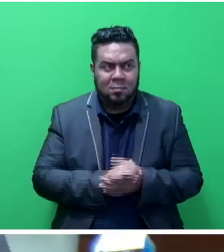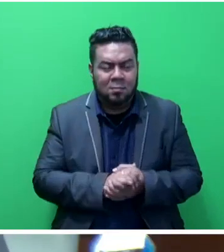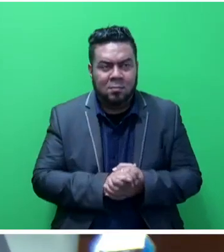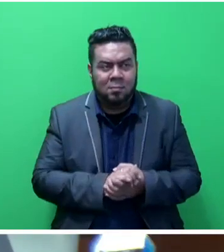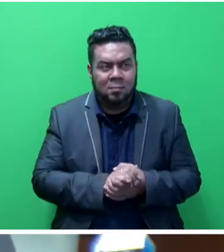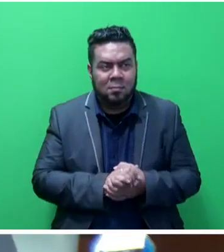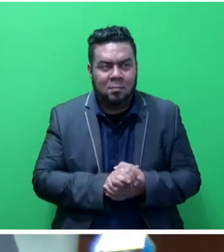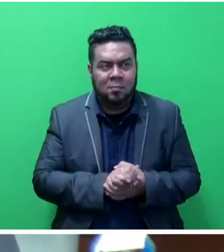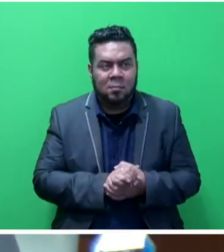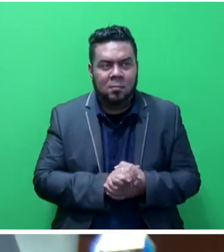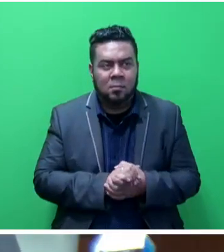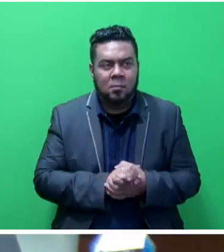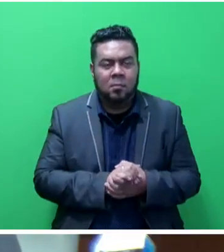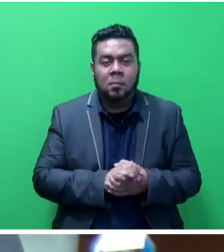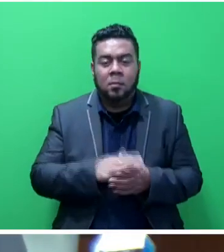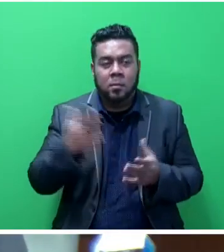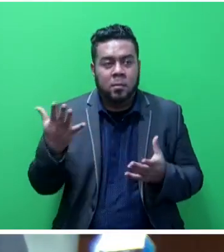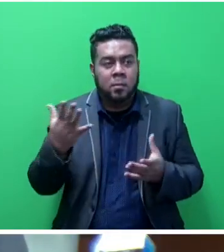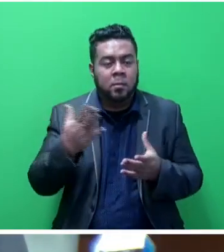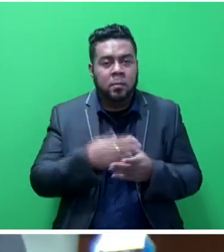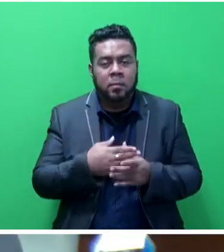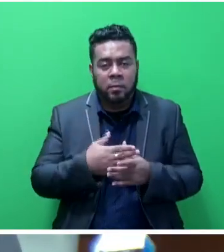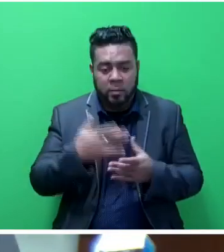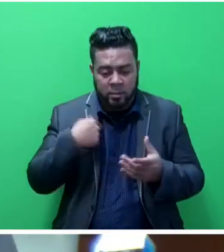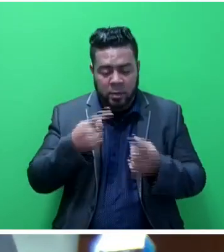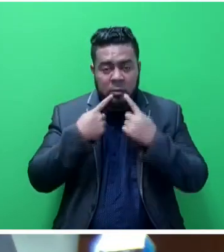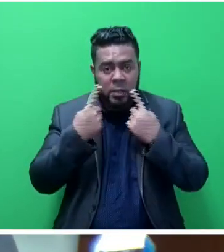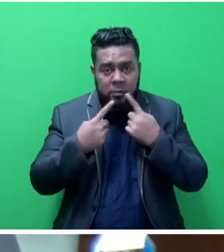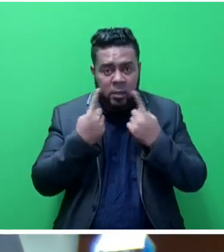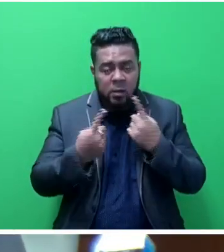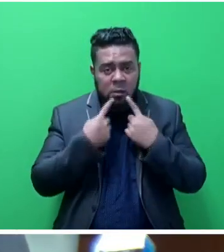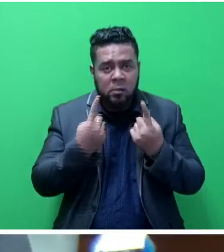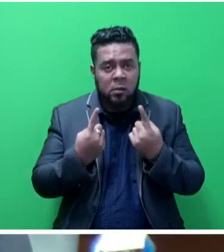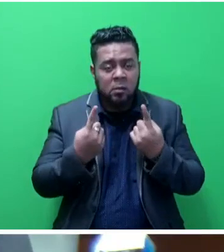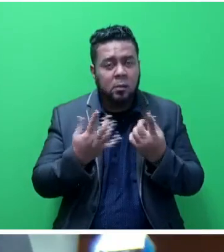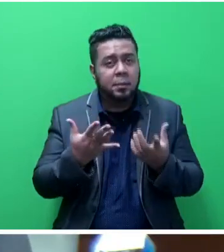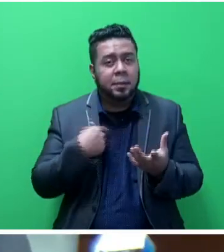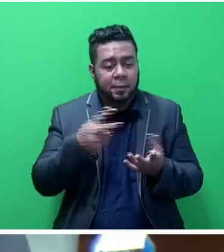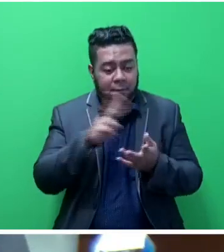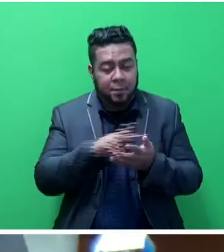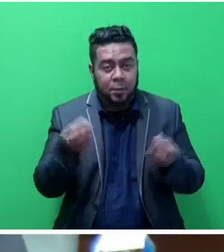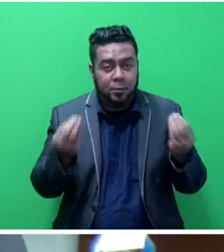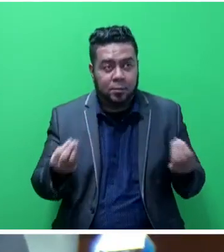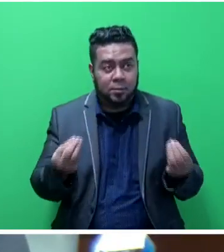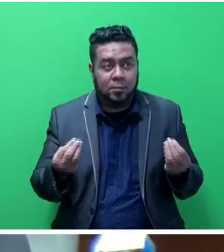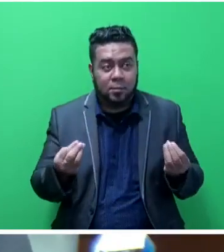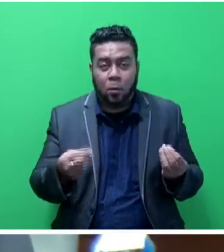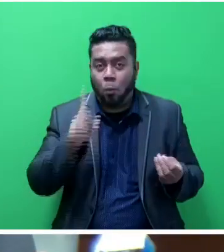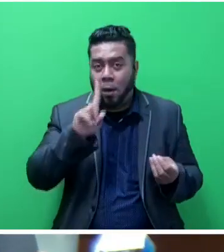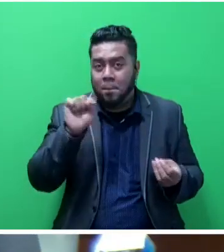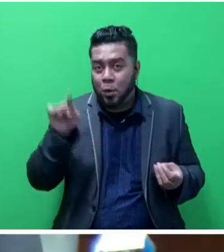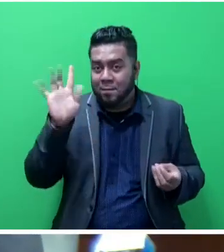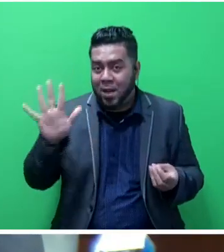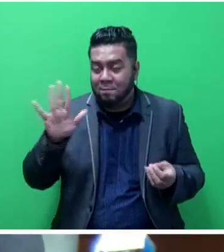Speaker, currently, as I speak, the agriculture sector is valued at approximately